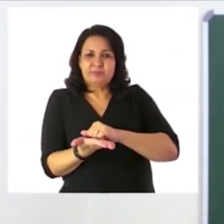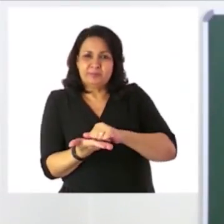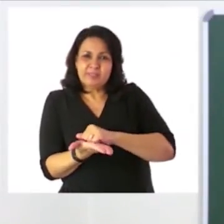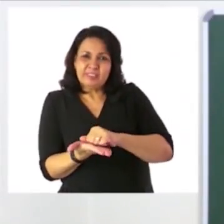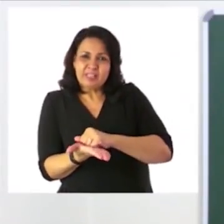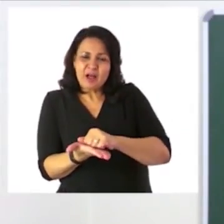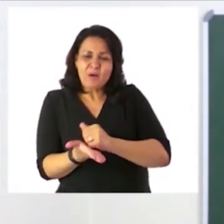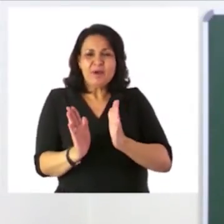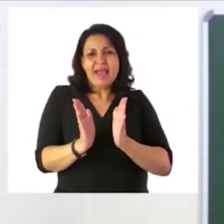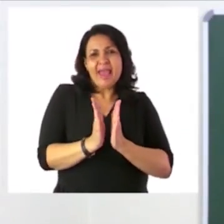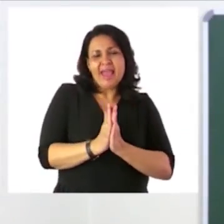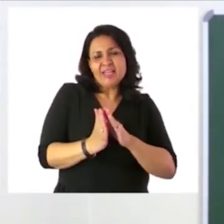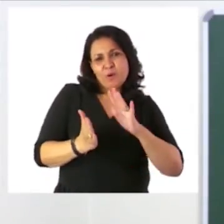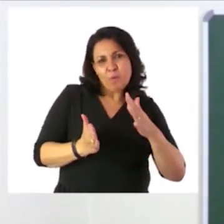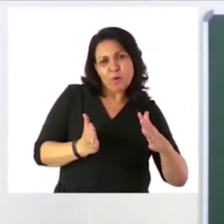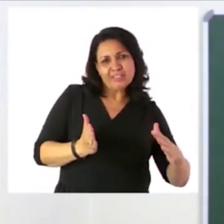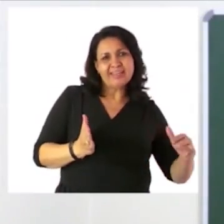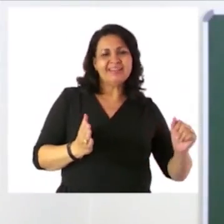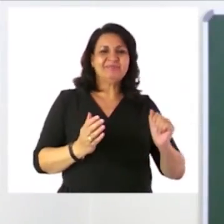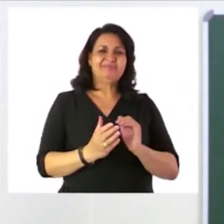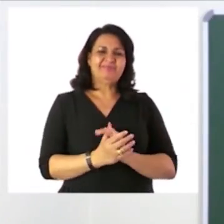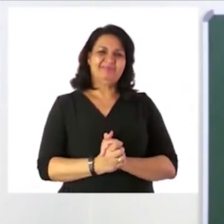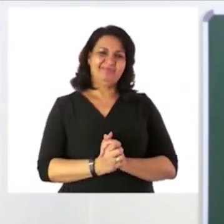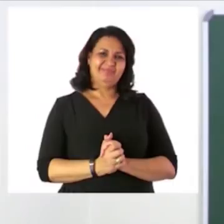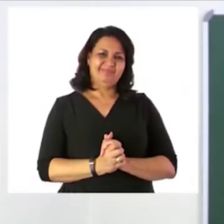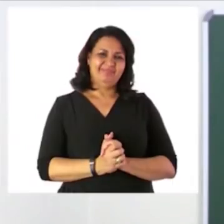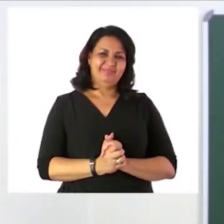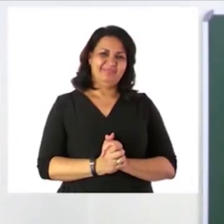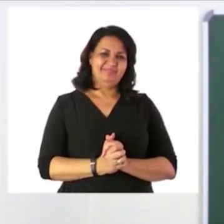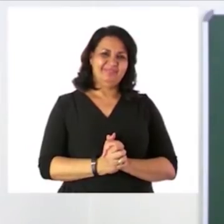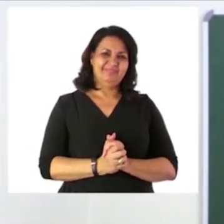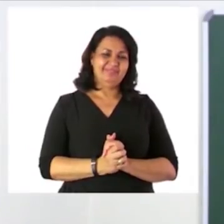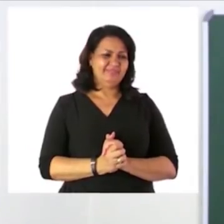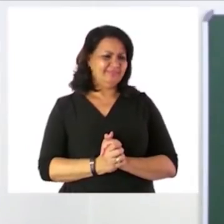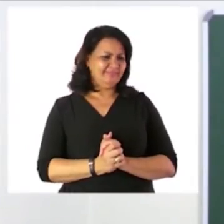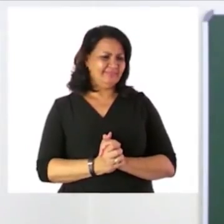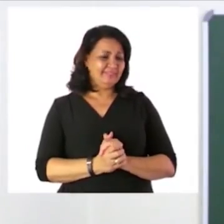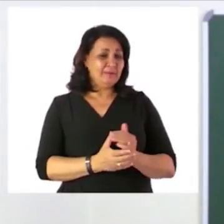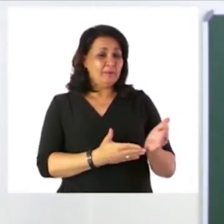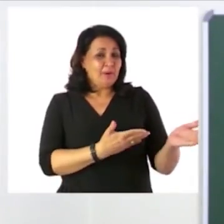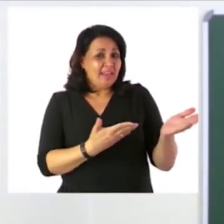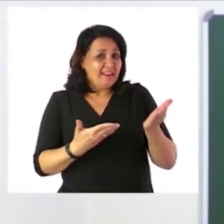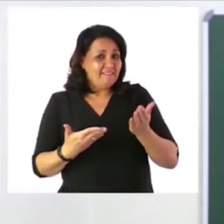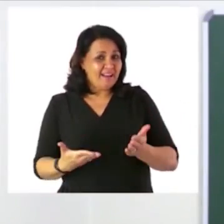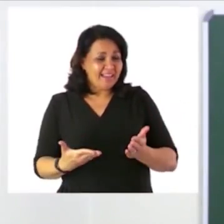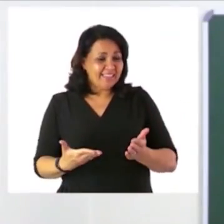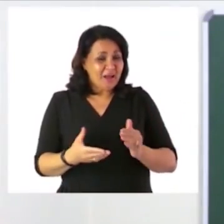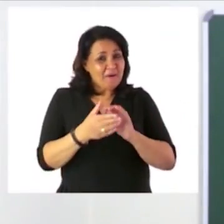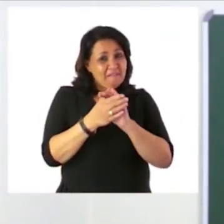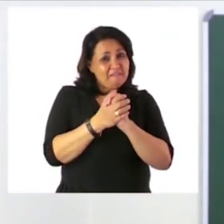ahead and use soap and running water but before we said go